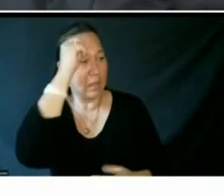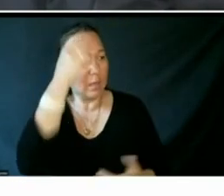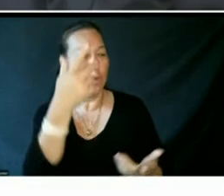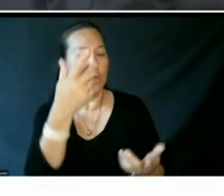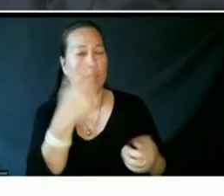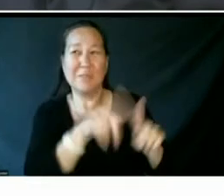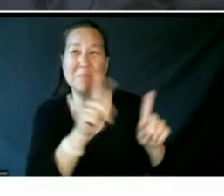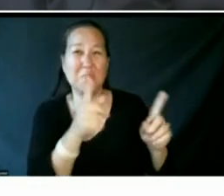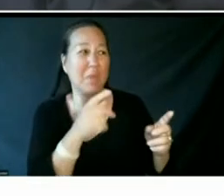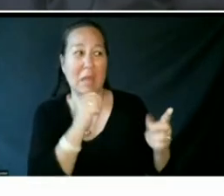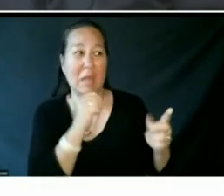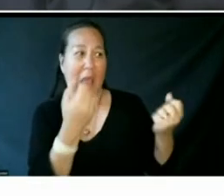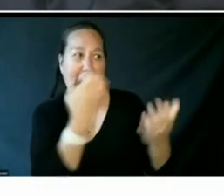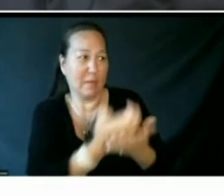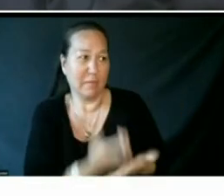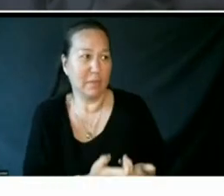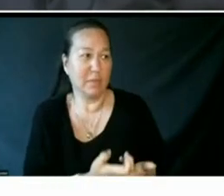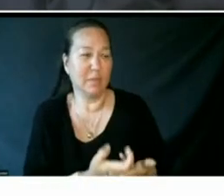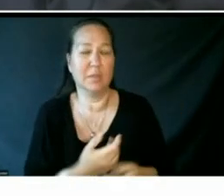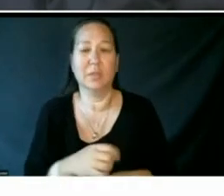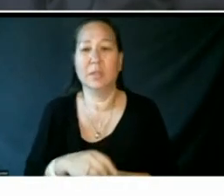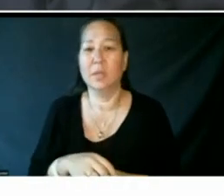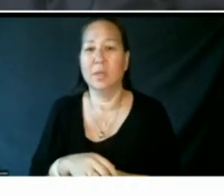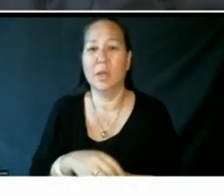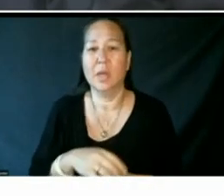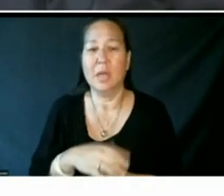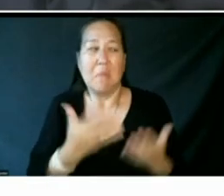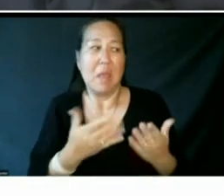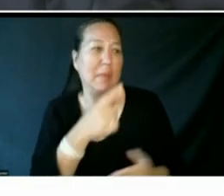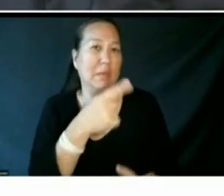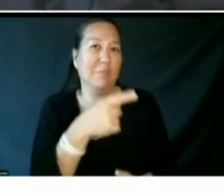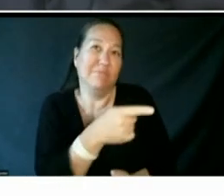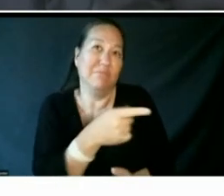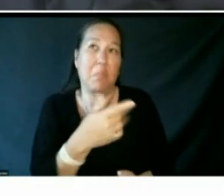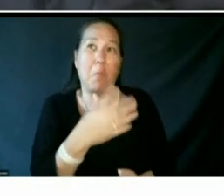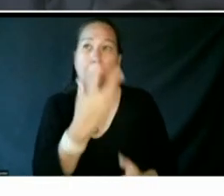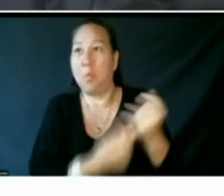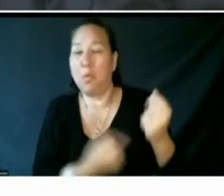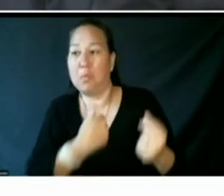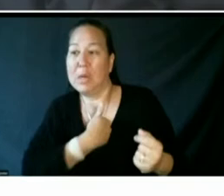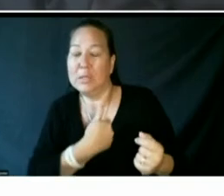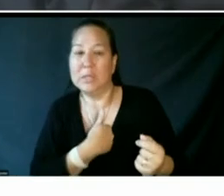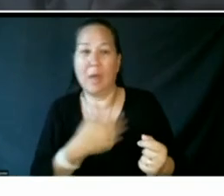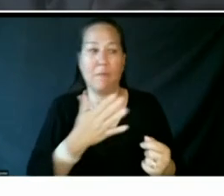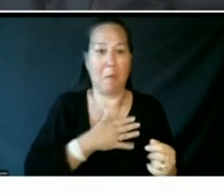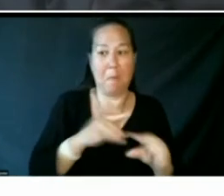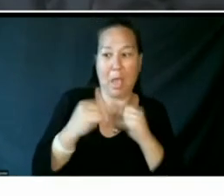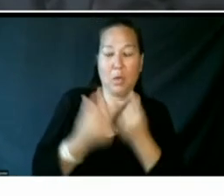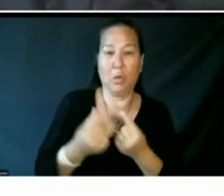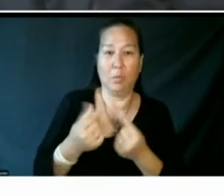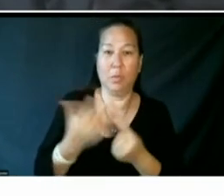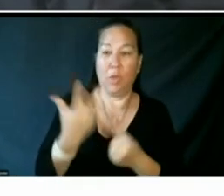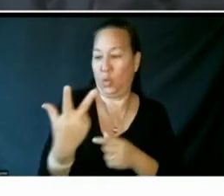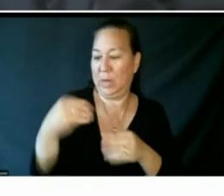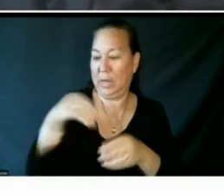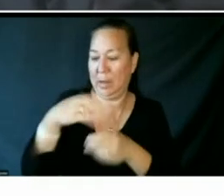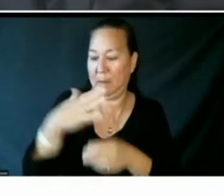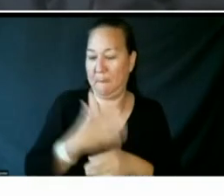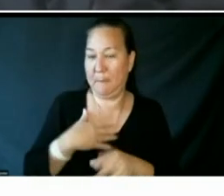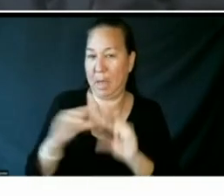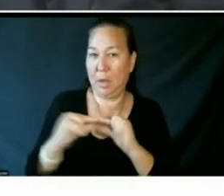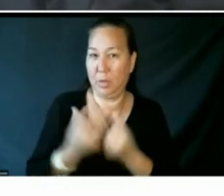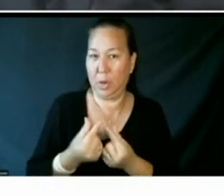he didn't think through what he said, but both myself and others in my group, the three in my group and my